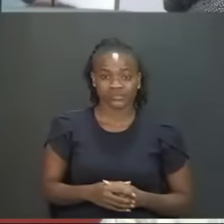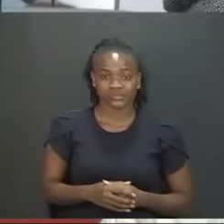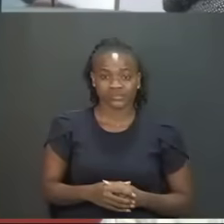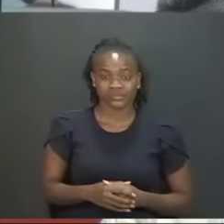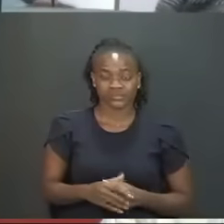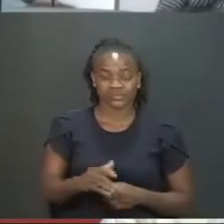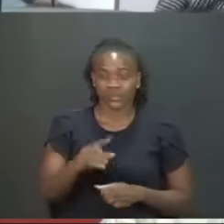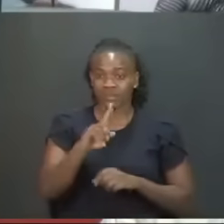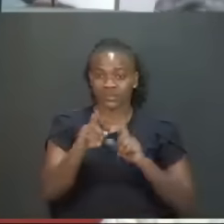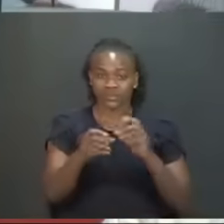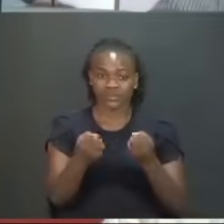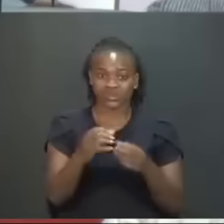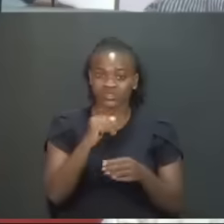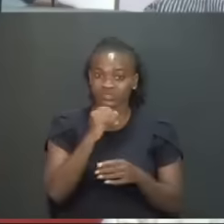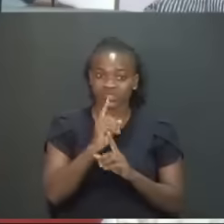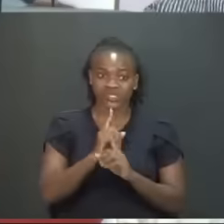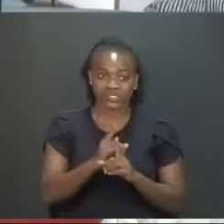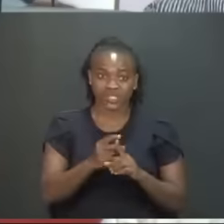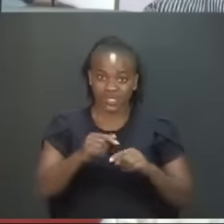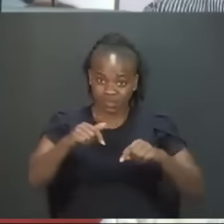not being answered. Even today,